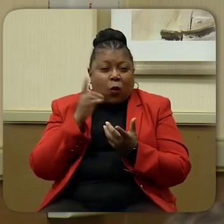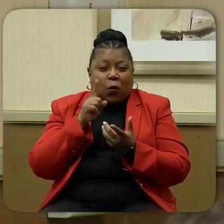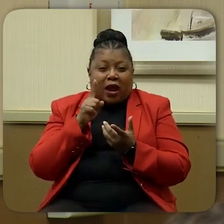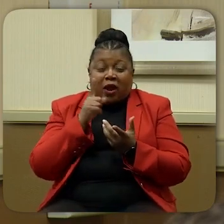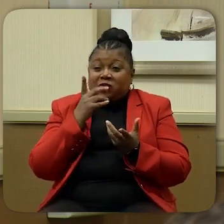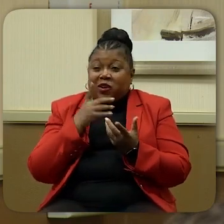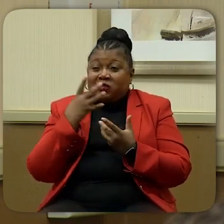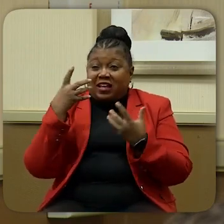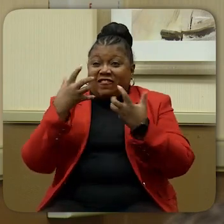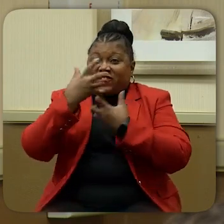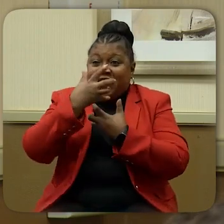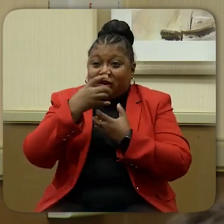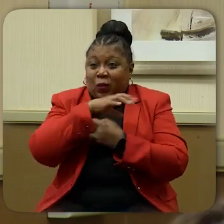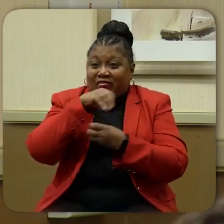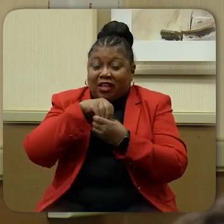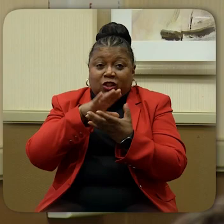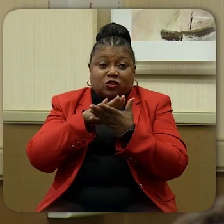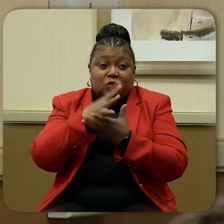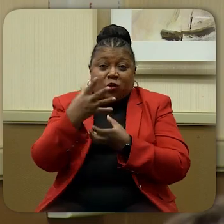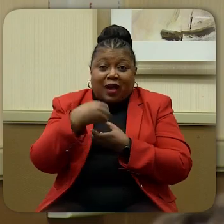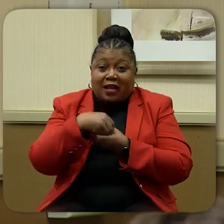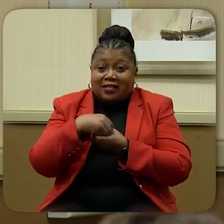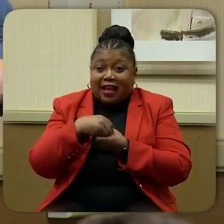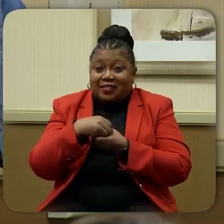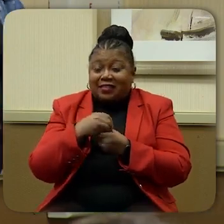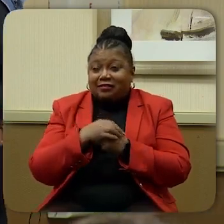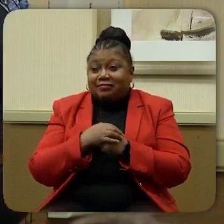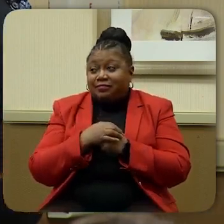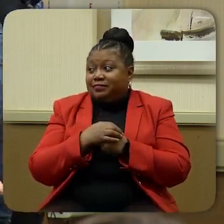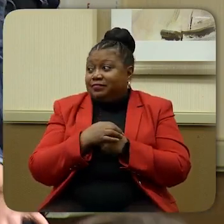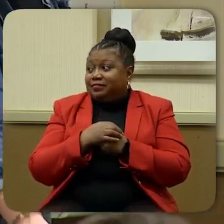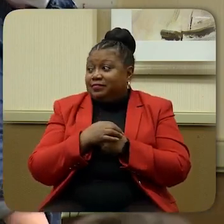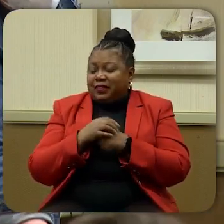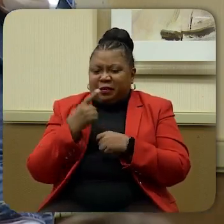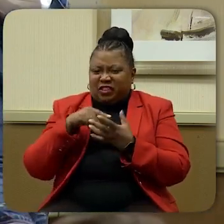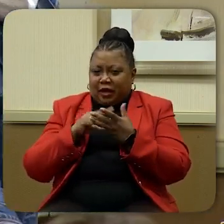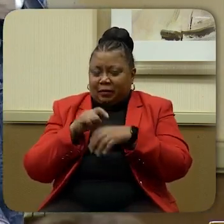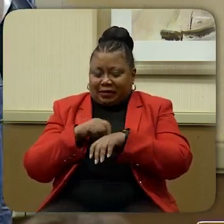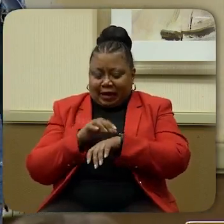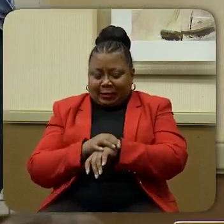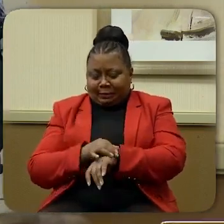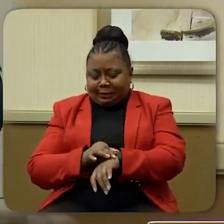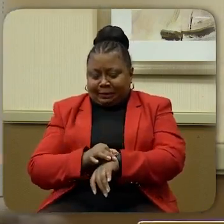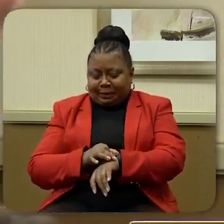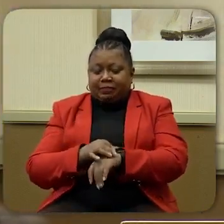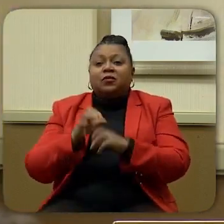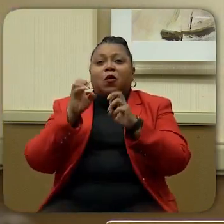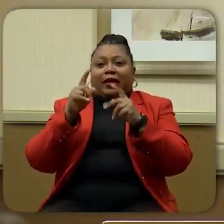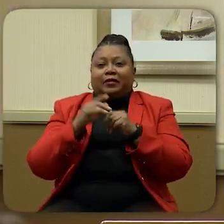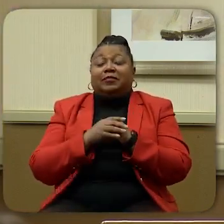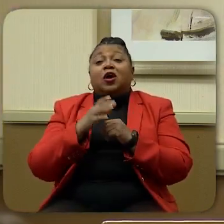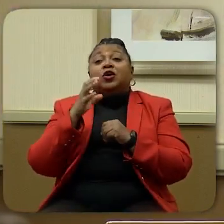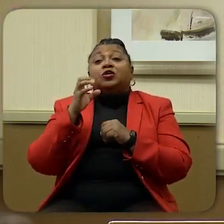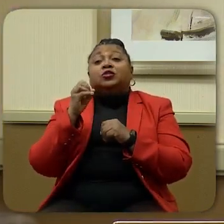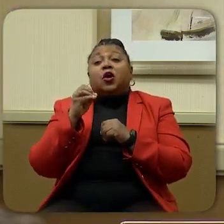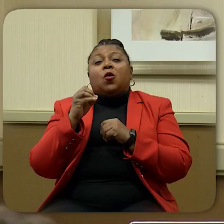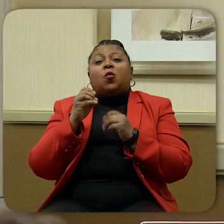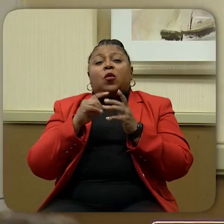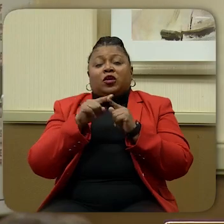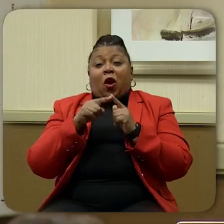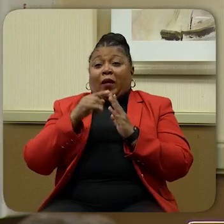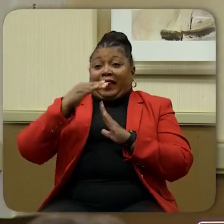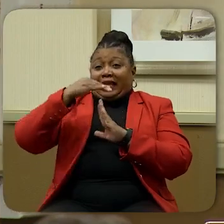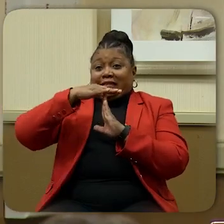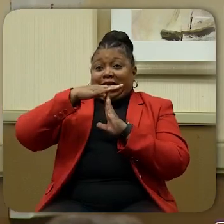where might you not fit in within the school context? Let me check my time. Okay, so we are